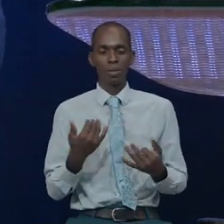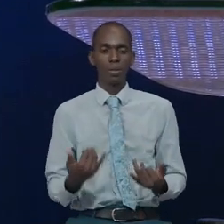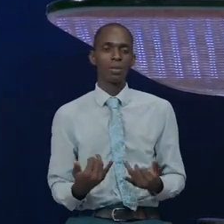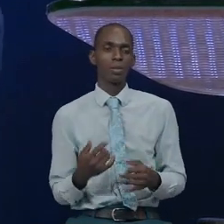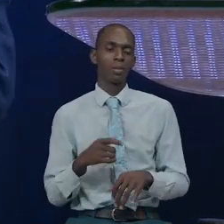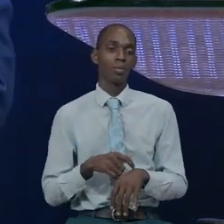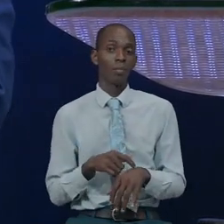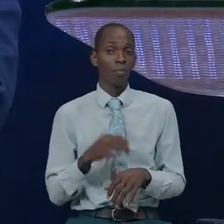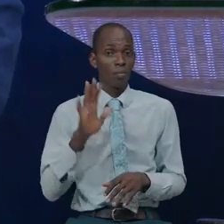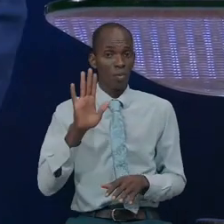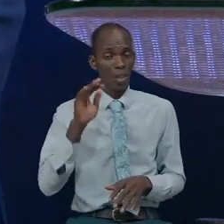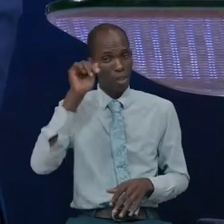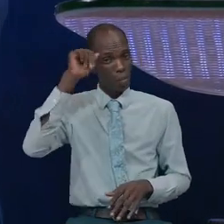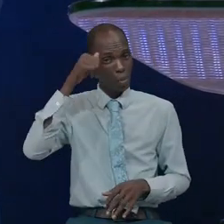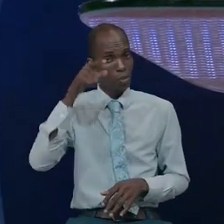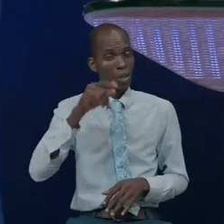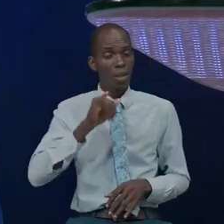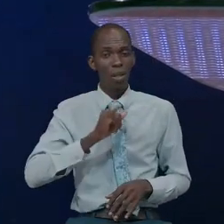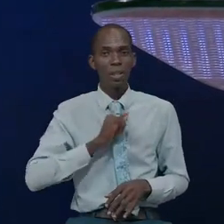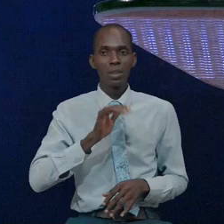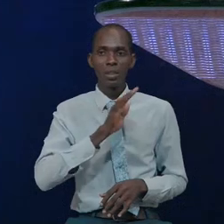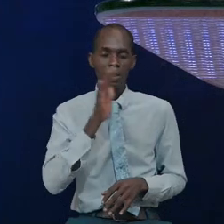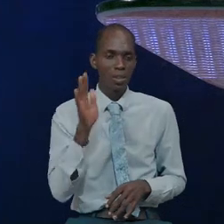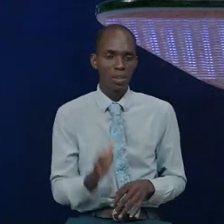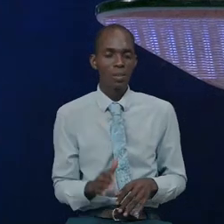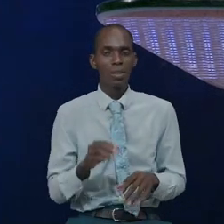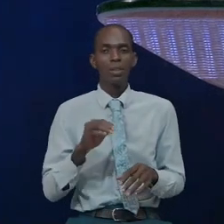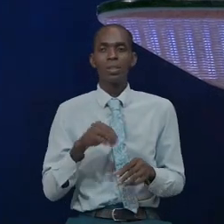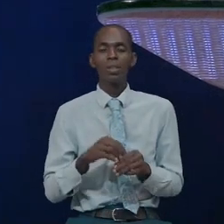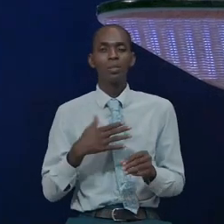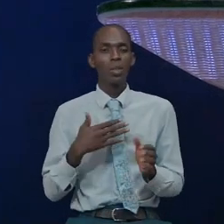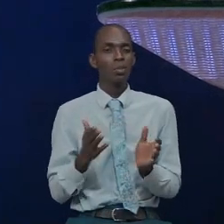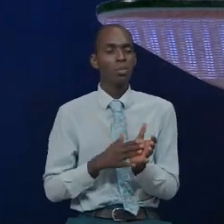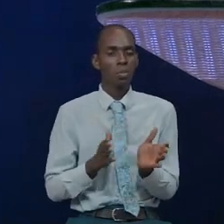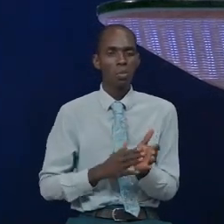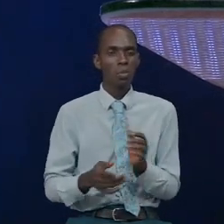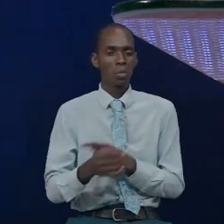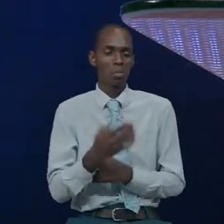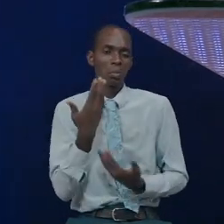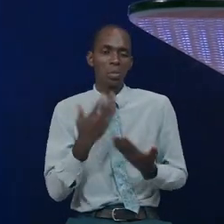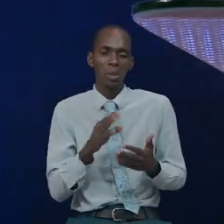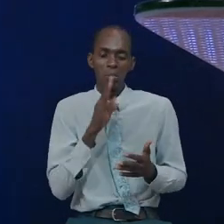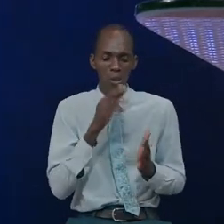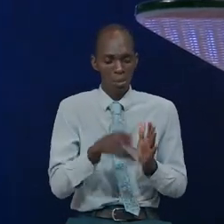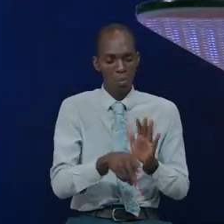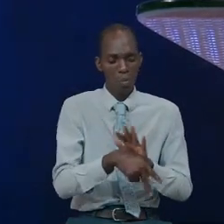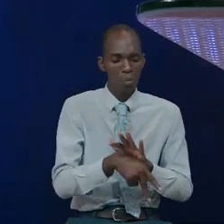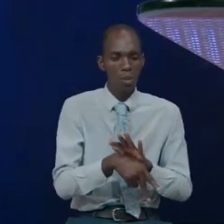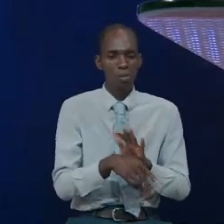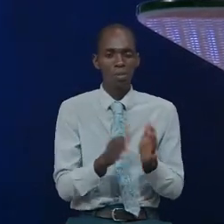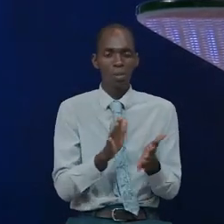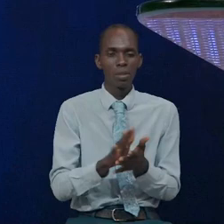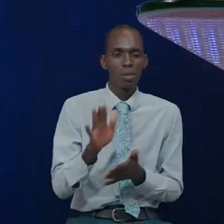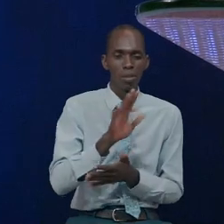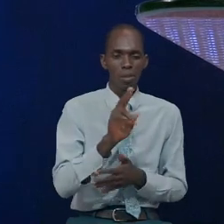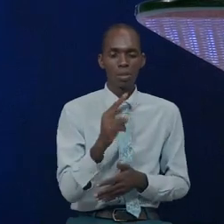I never, never in my school days, either secondary or primary or